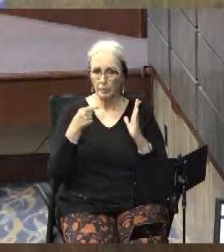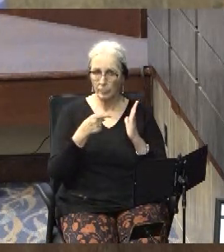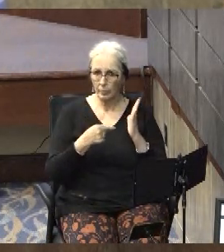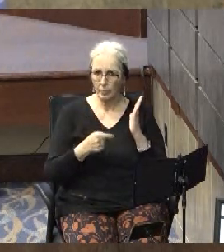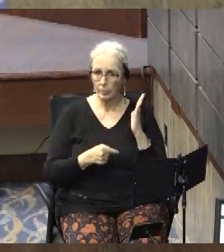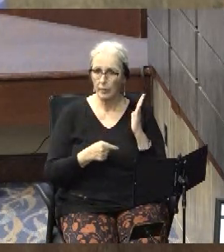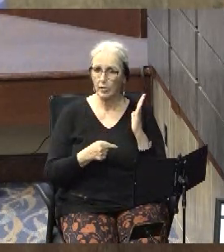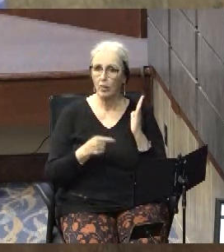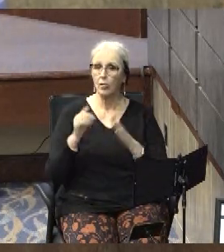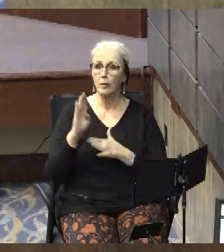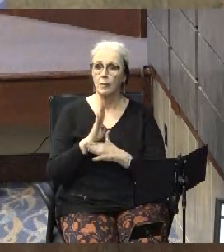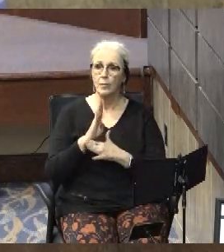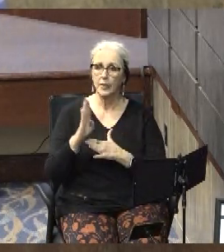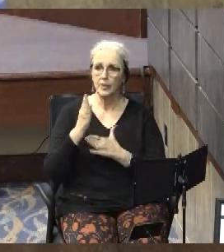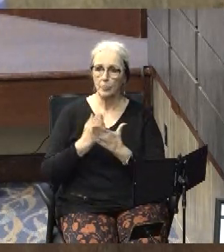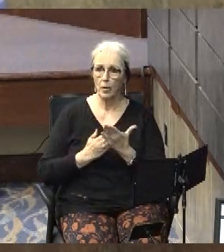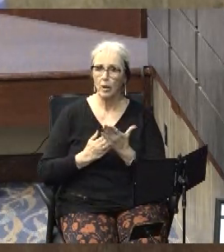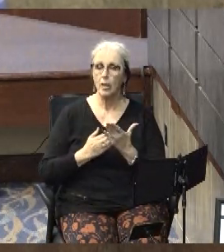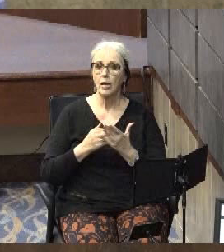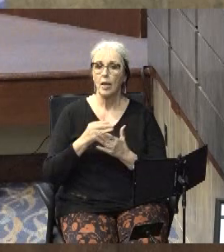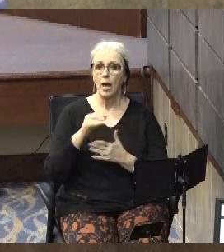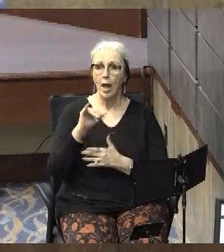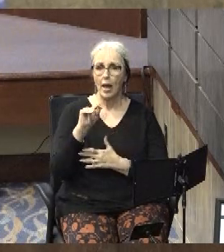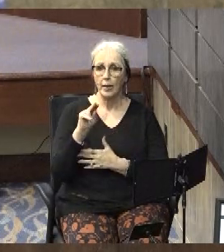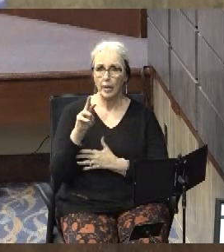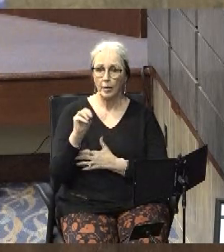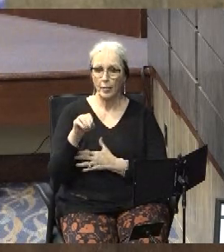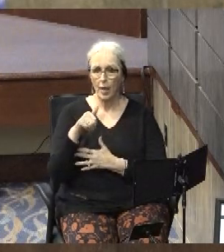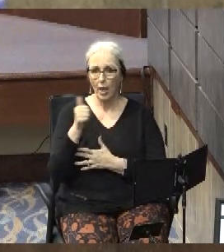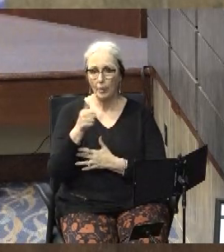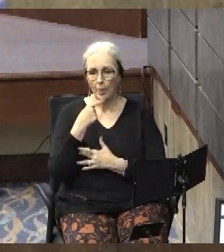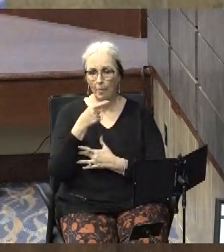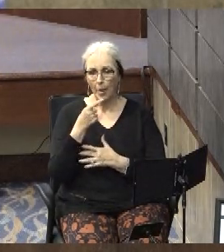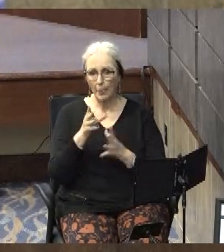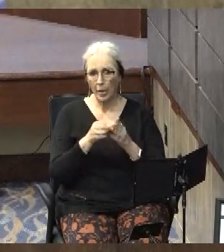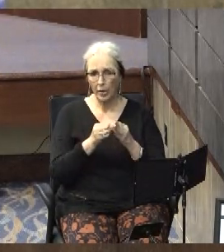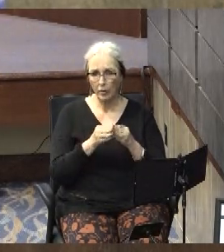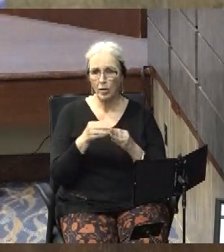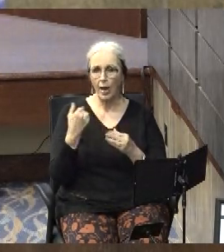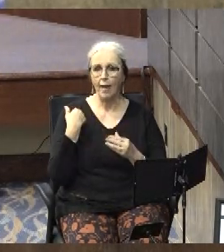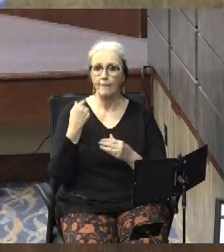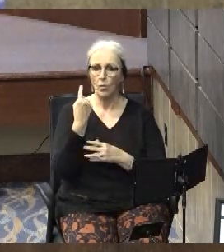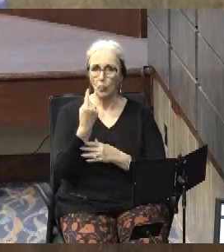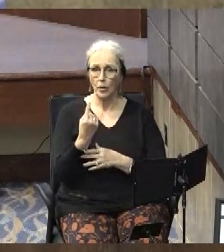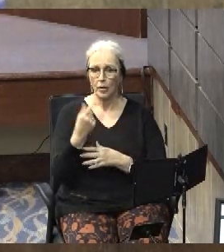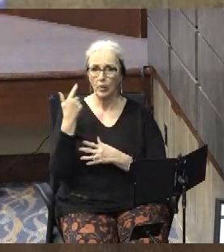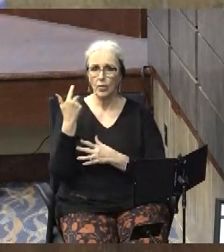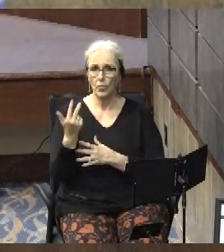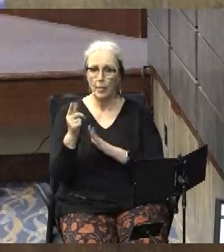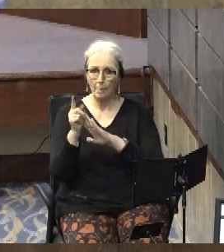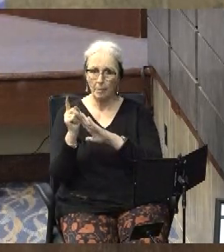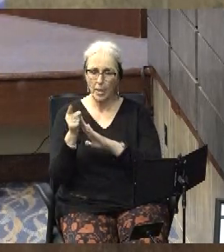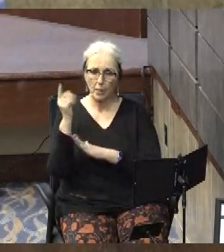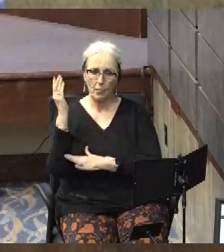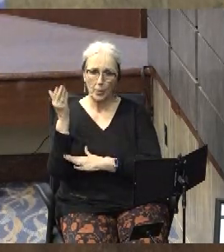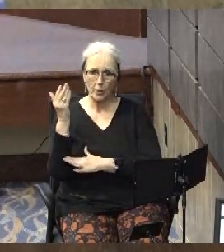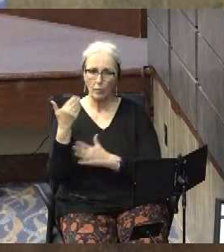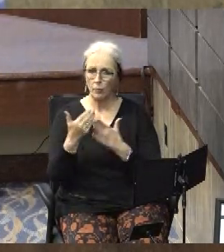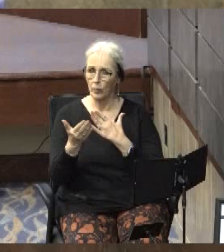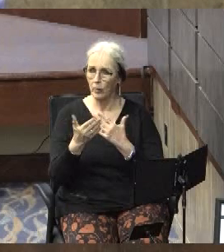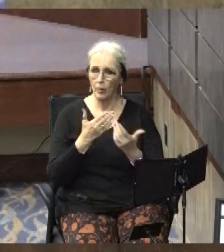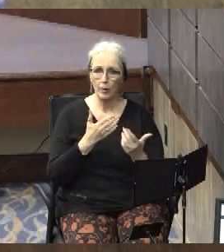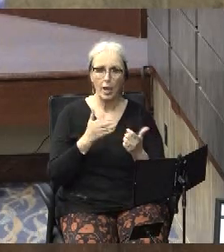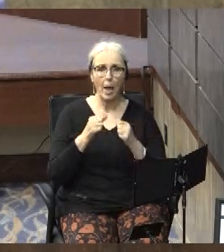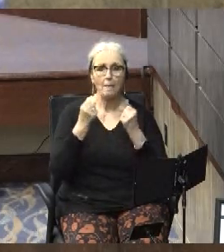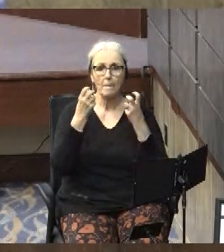agenda. On items other than public hearings, speakers will be allotted 1 3-minute presentation regardless of the number of agenda items